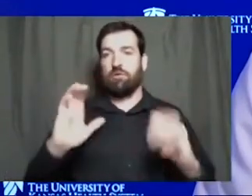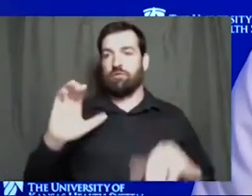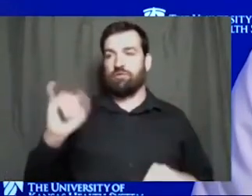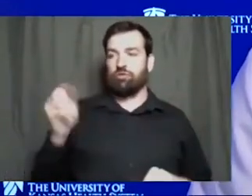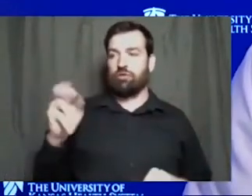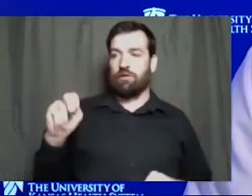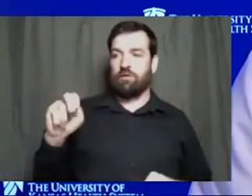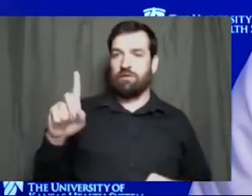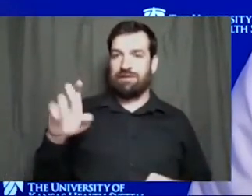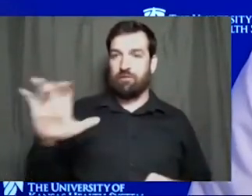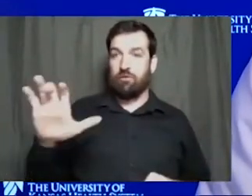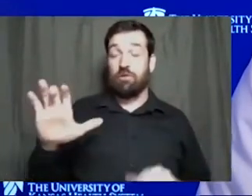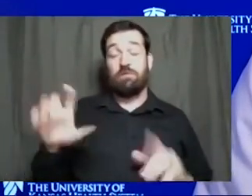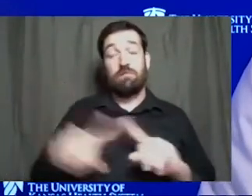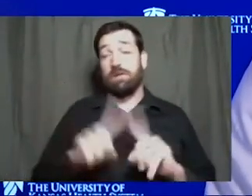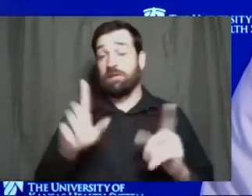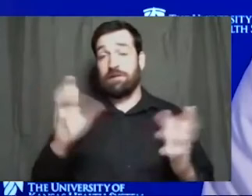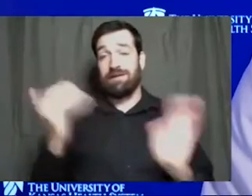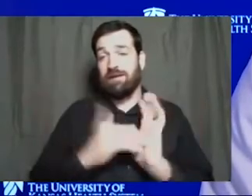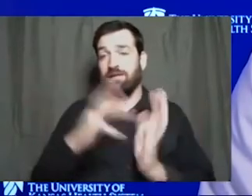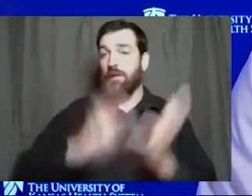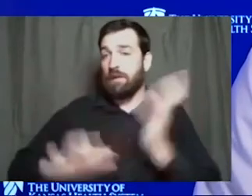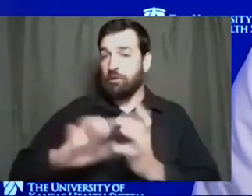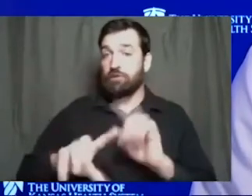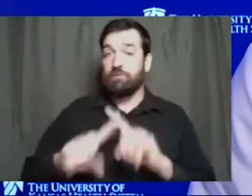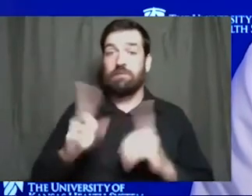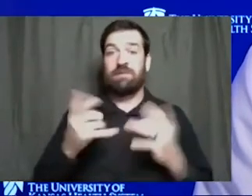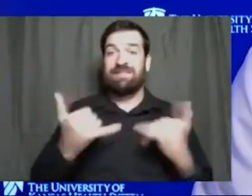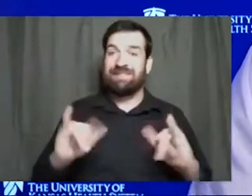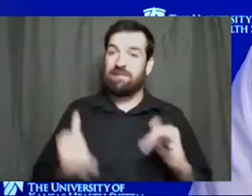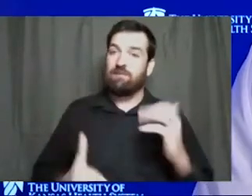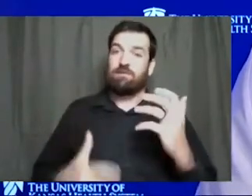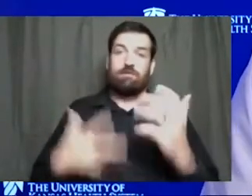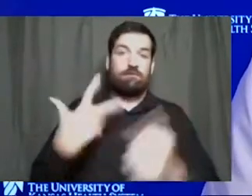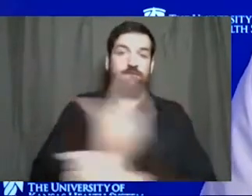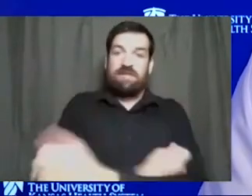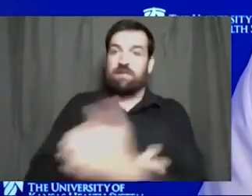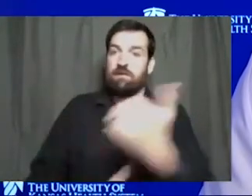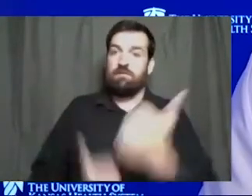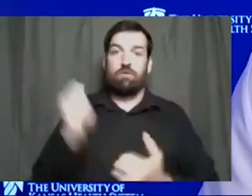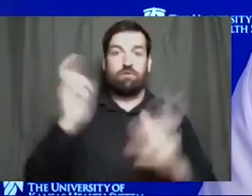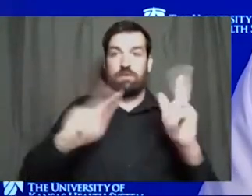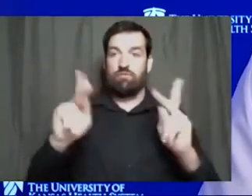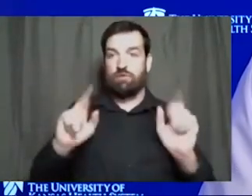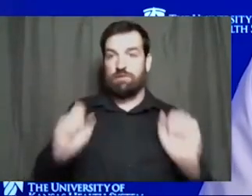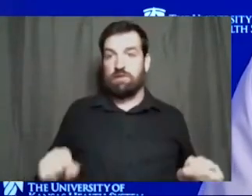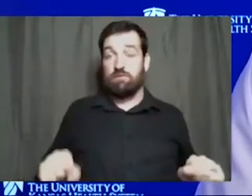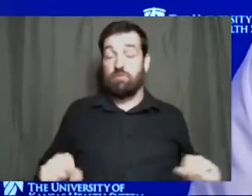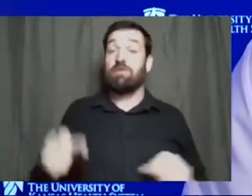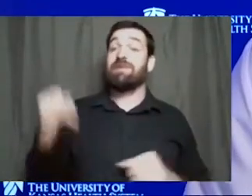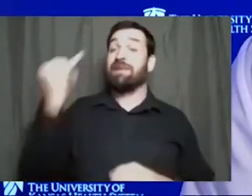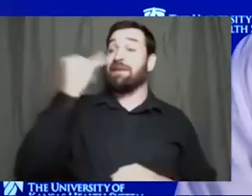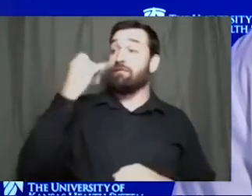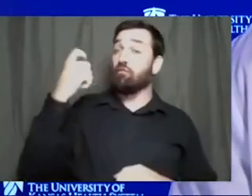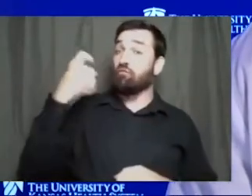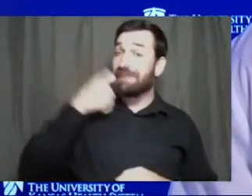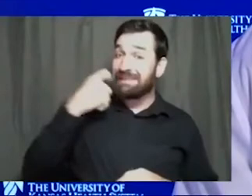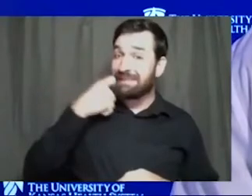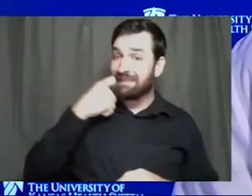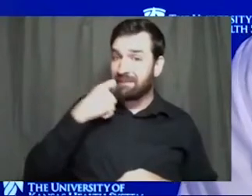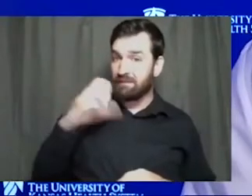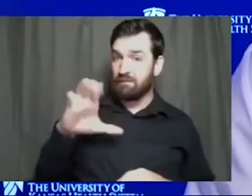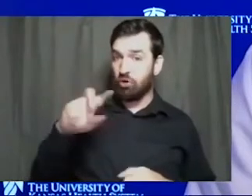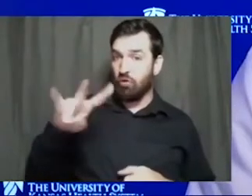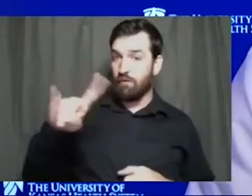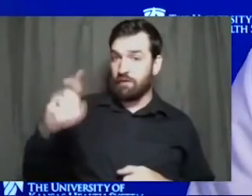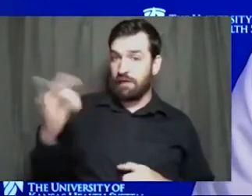be the combination. But continuing to get as many people vaccinated, especially if they've recently had COVID-19. We've also seen more and